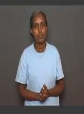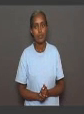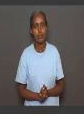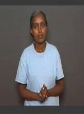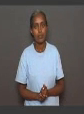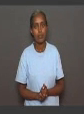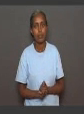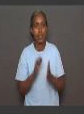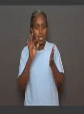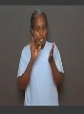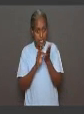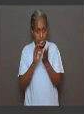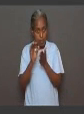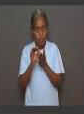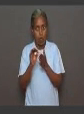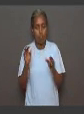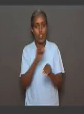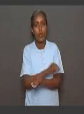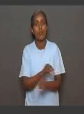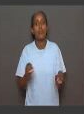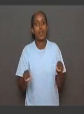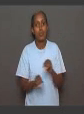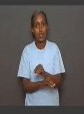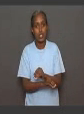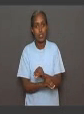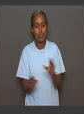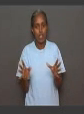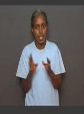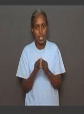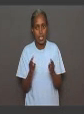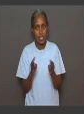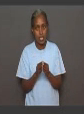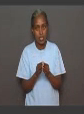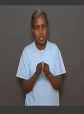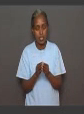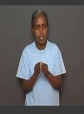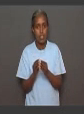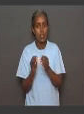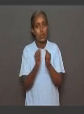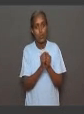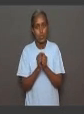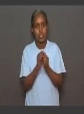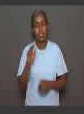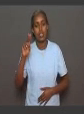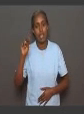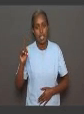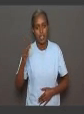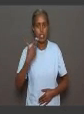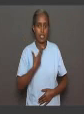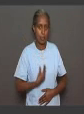The number of permutations of a set with n